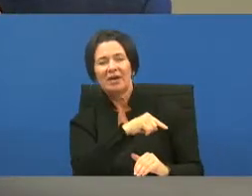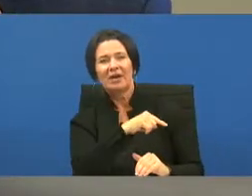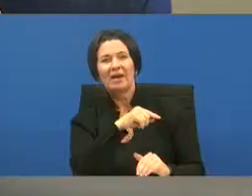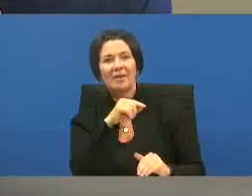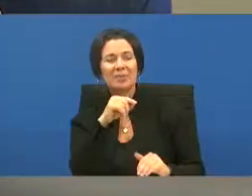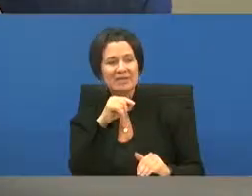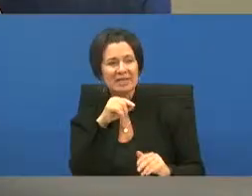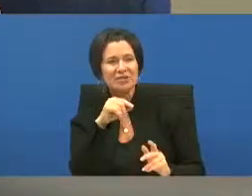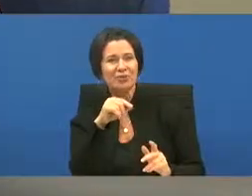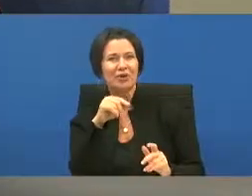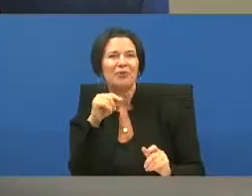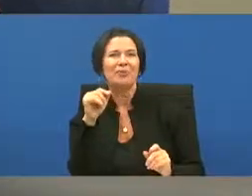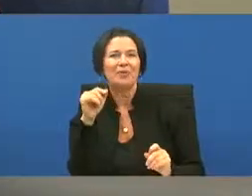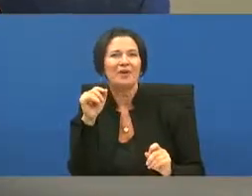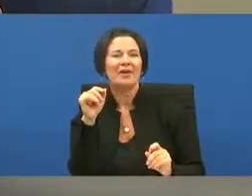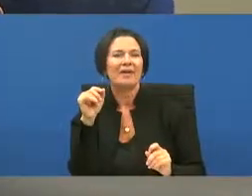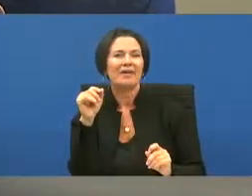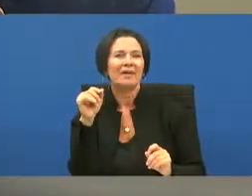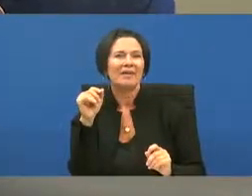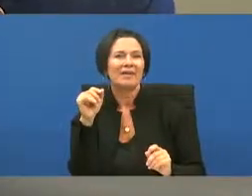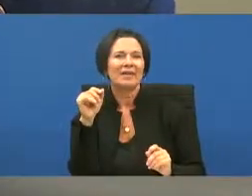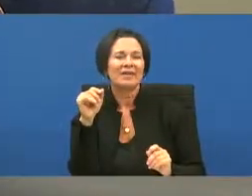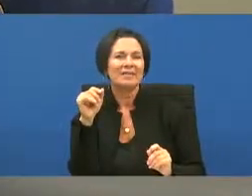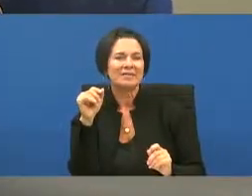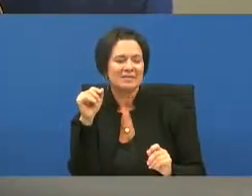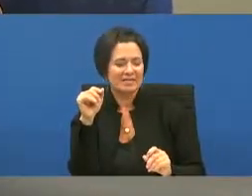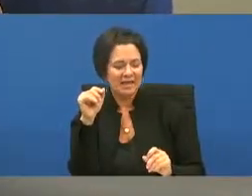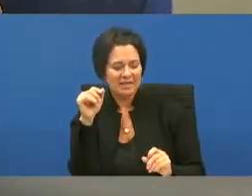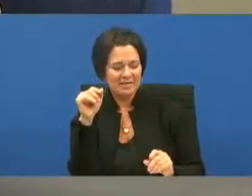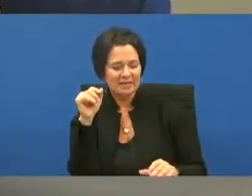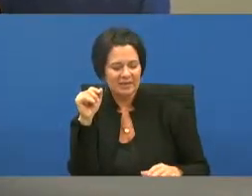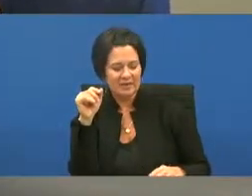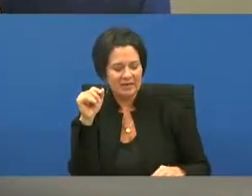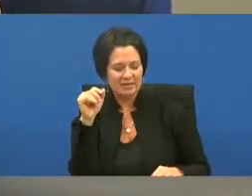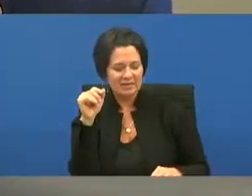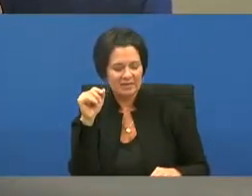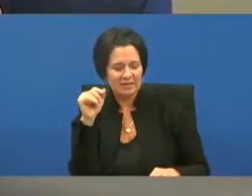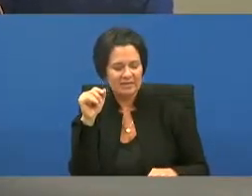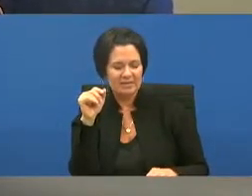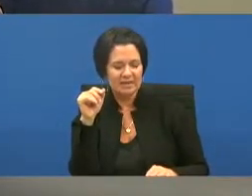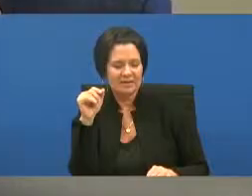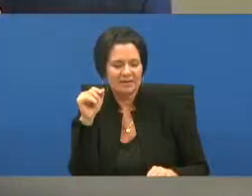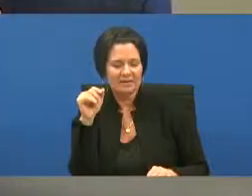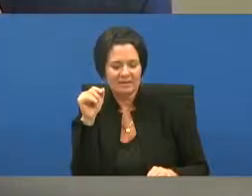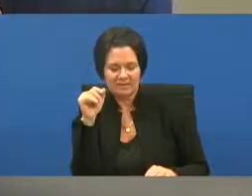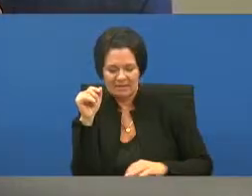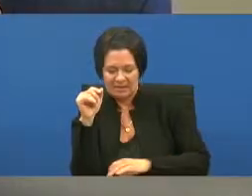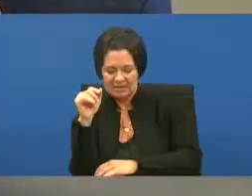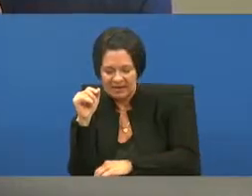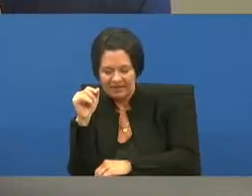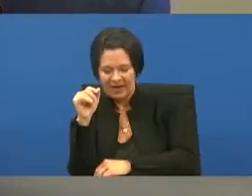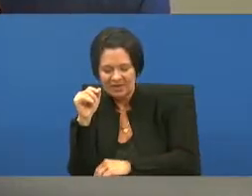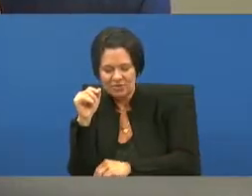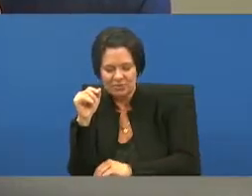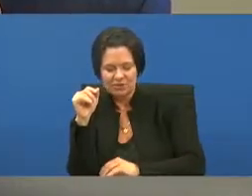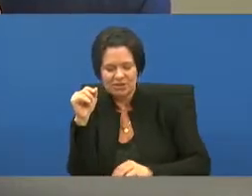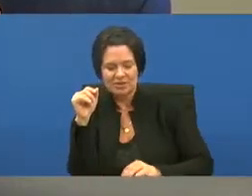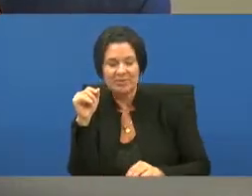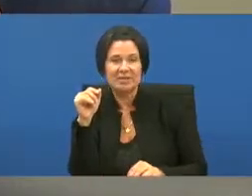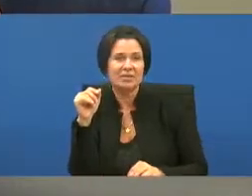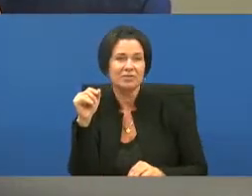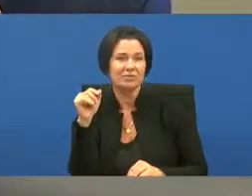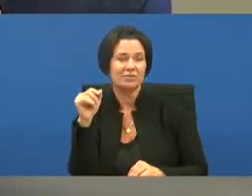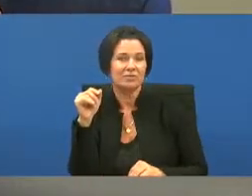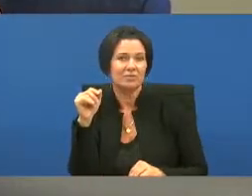Not in lieu of fixing our stormwater. Not in lieu of making sure that our employees have a job and we can properly